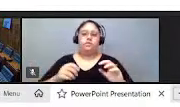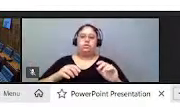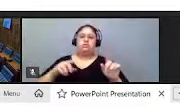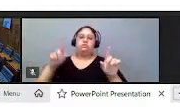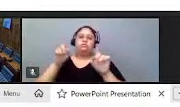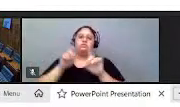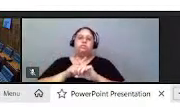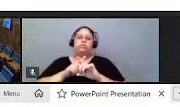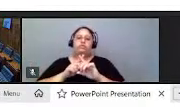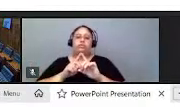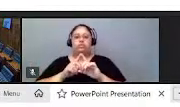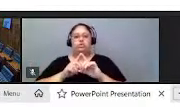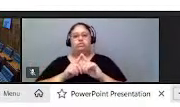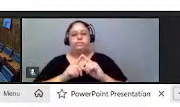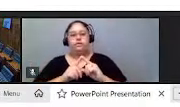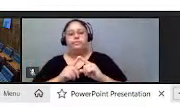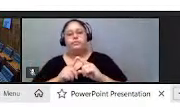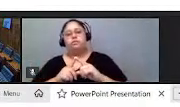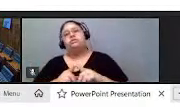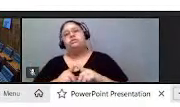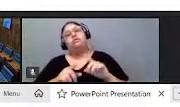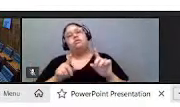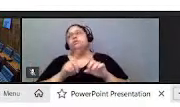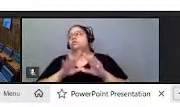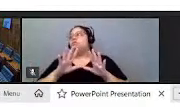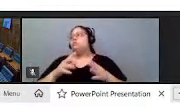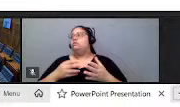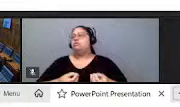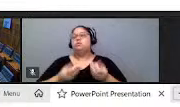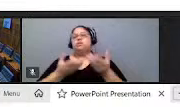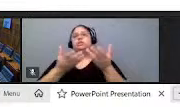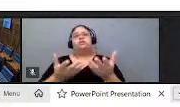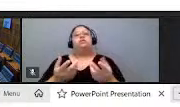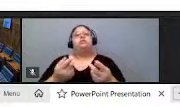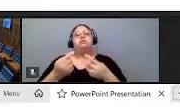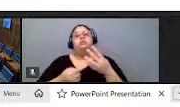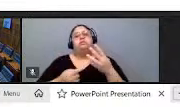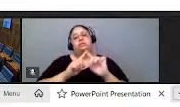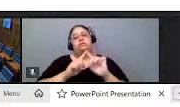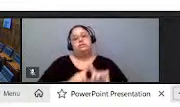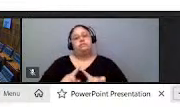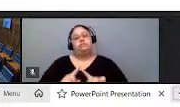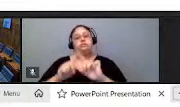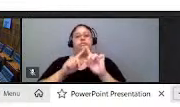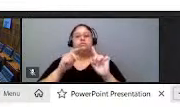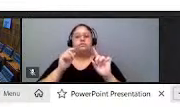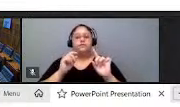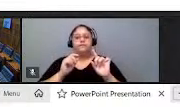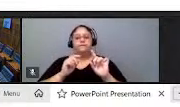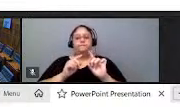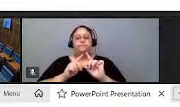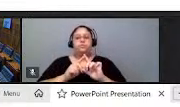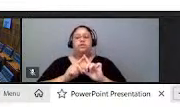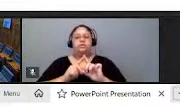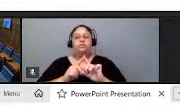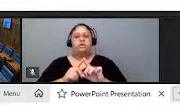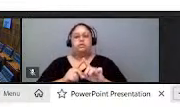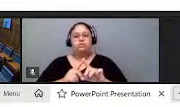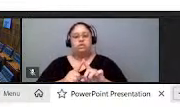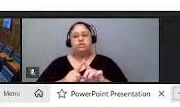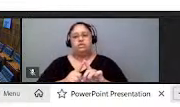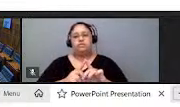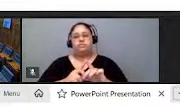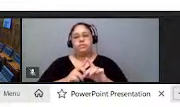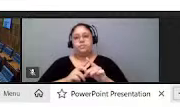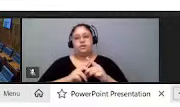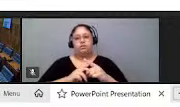at um awarding um different um uh different stake